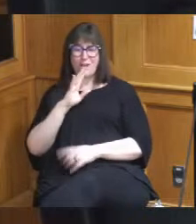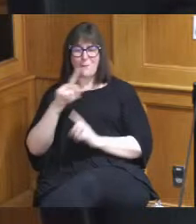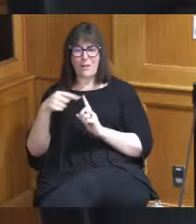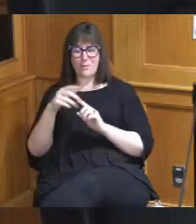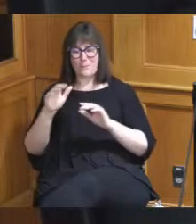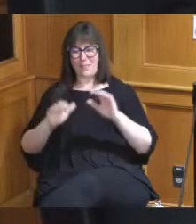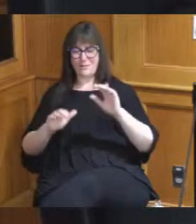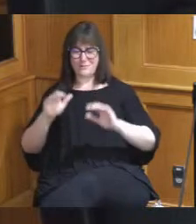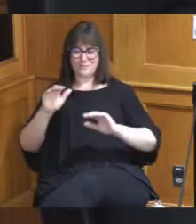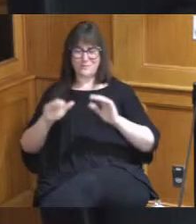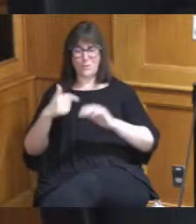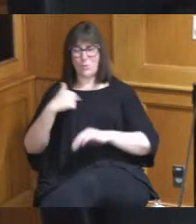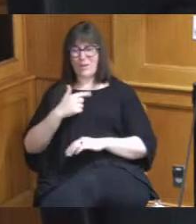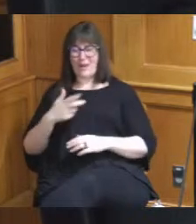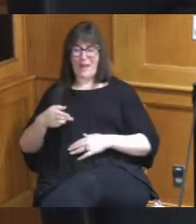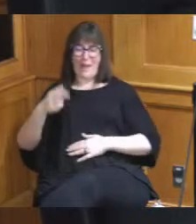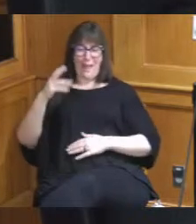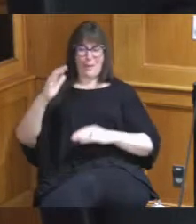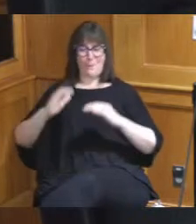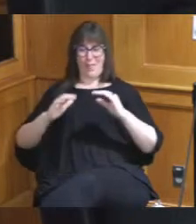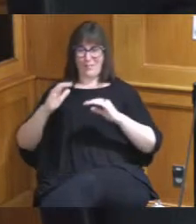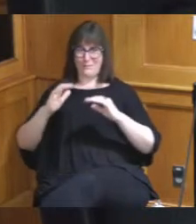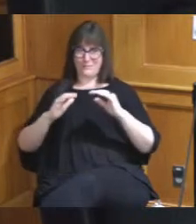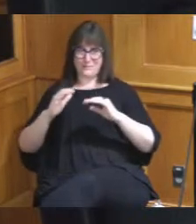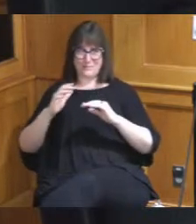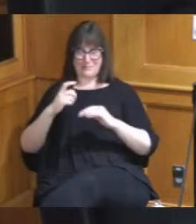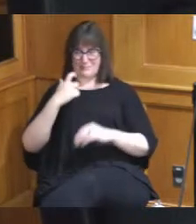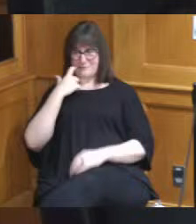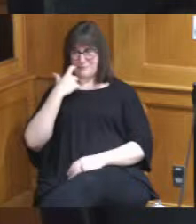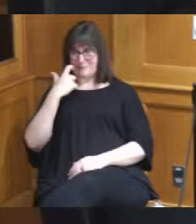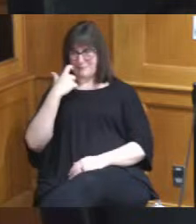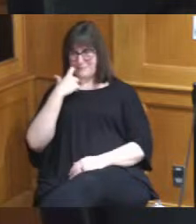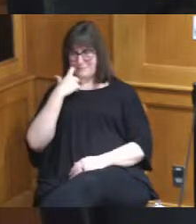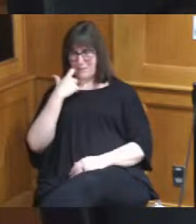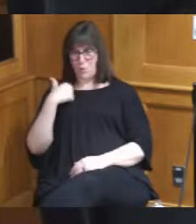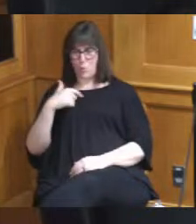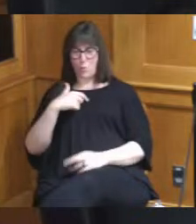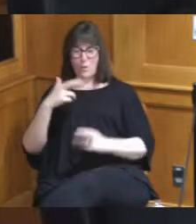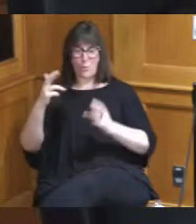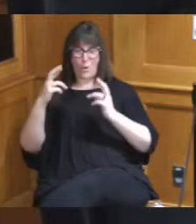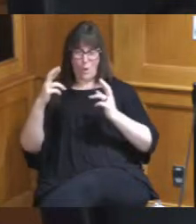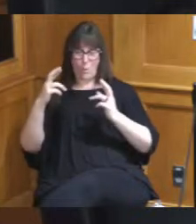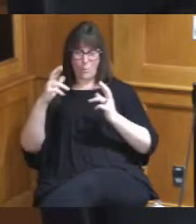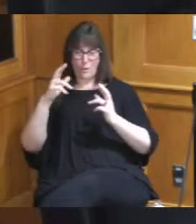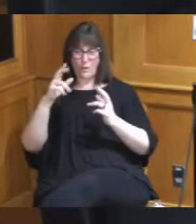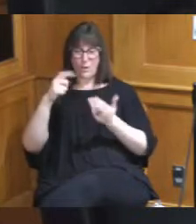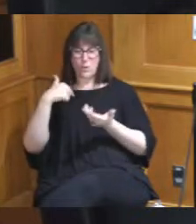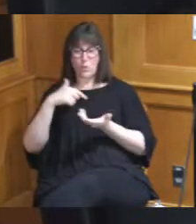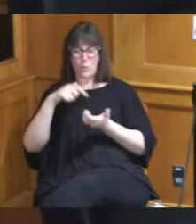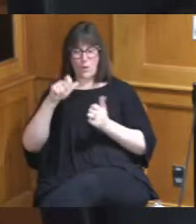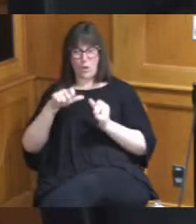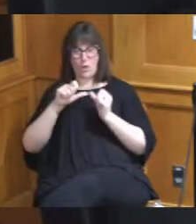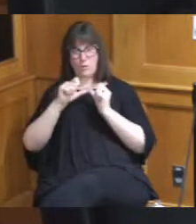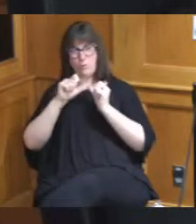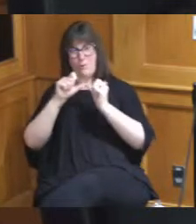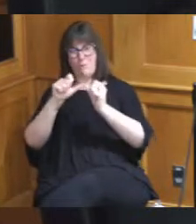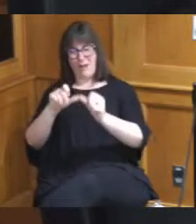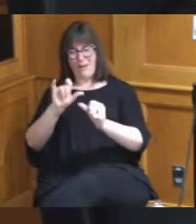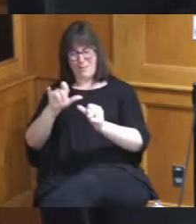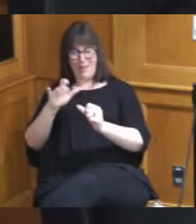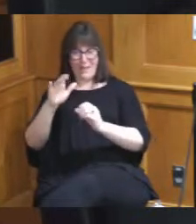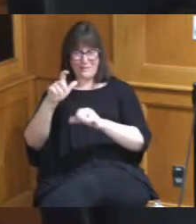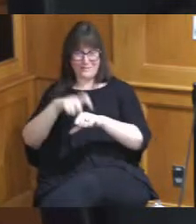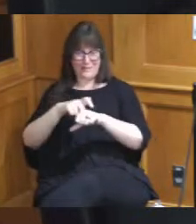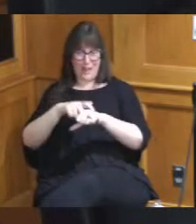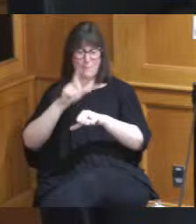We had a very high balance not so long ago, and we were hopeful that we could remain in that space